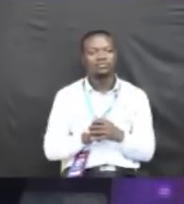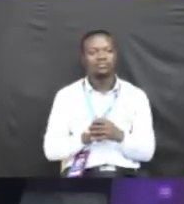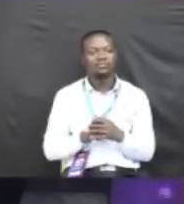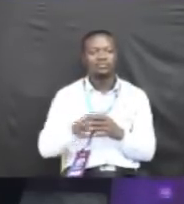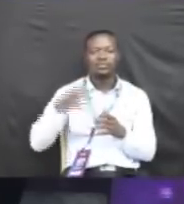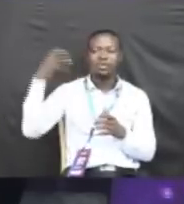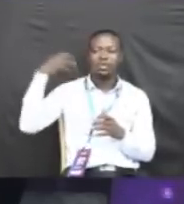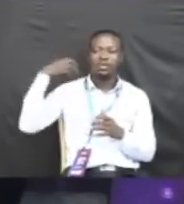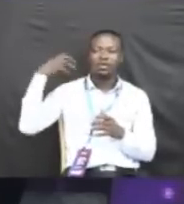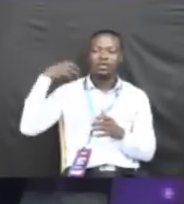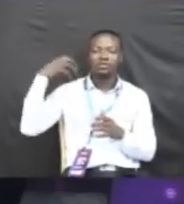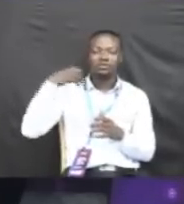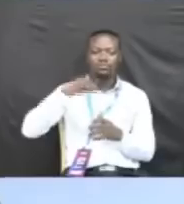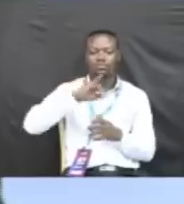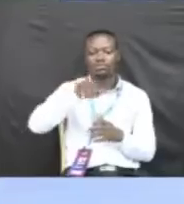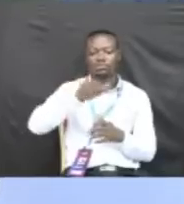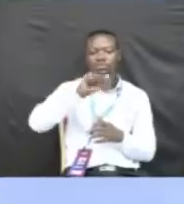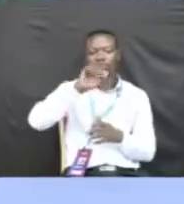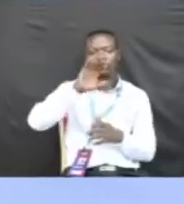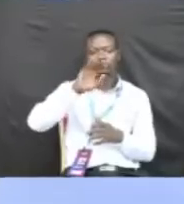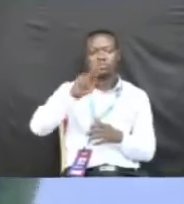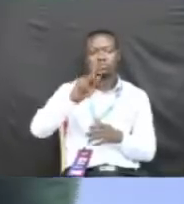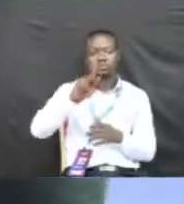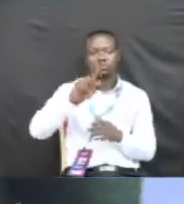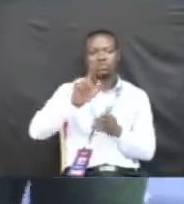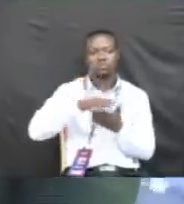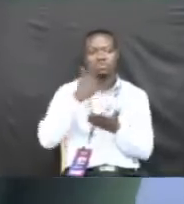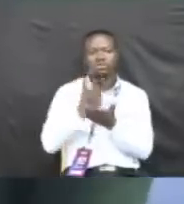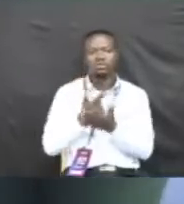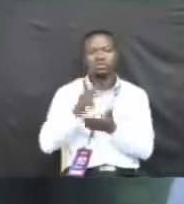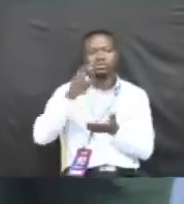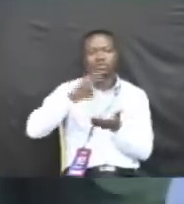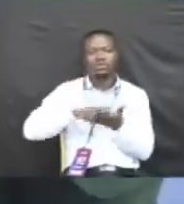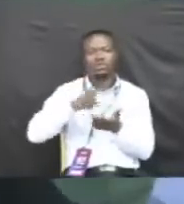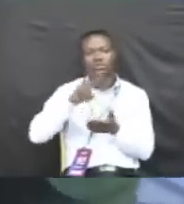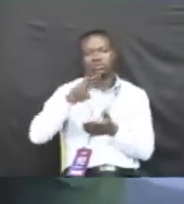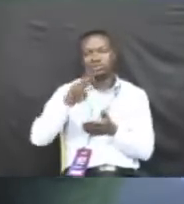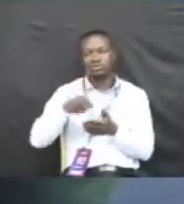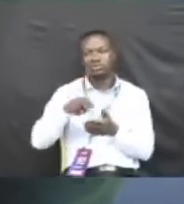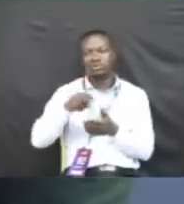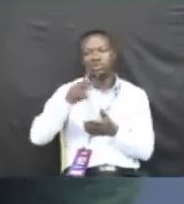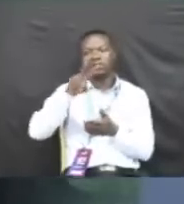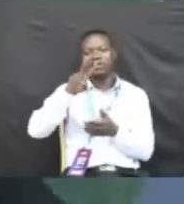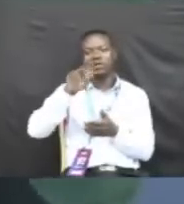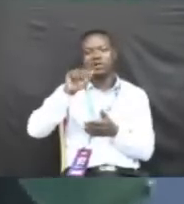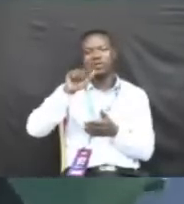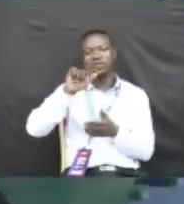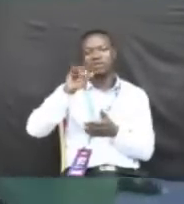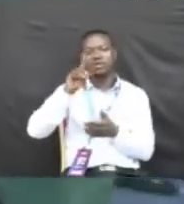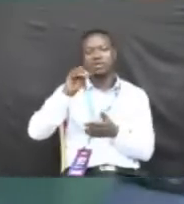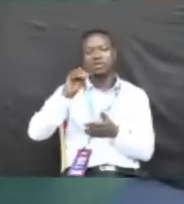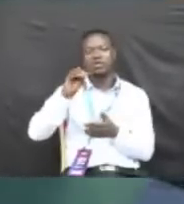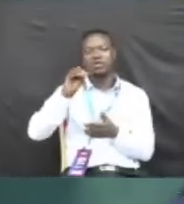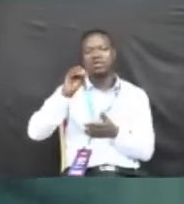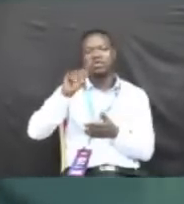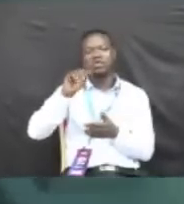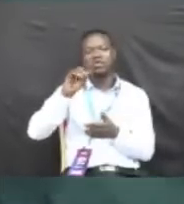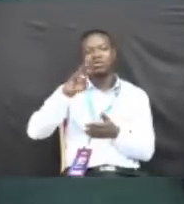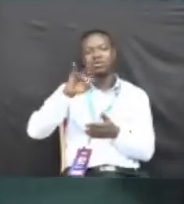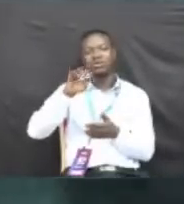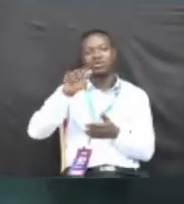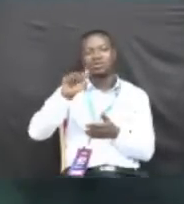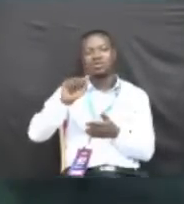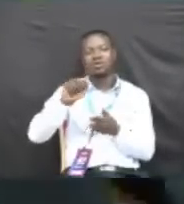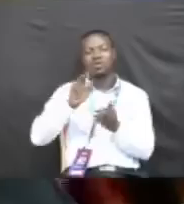Master Jacklog Aabin Aonsa graduated as a 2022 validatoran at the University of Ghana Business